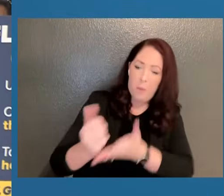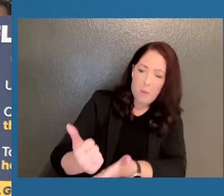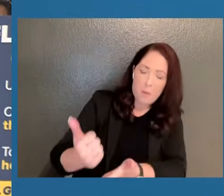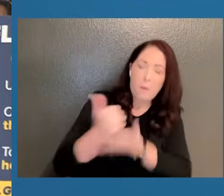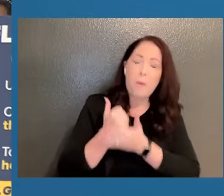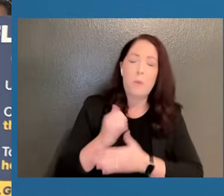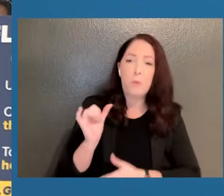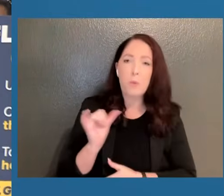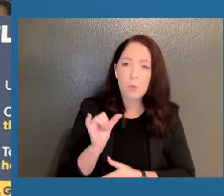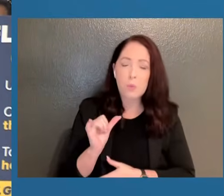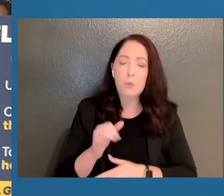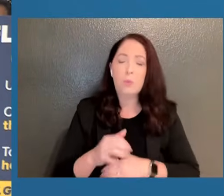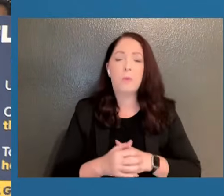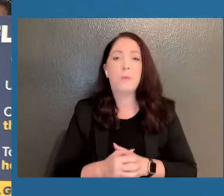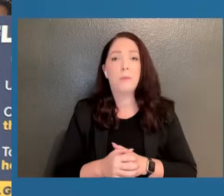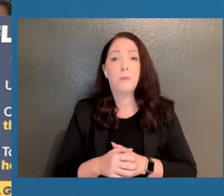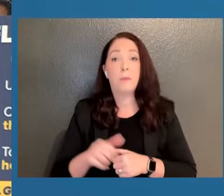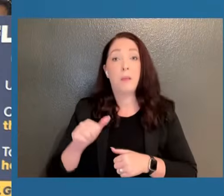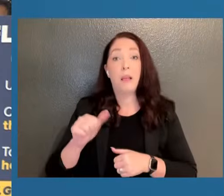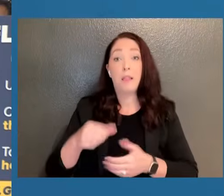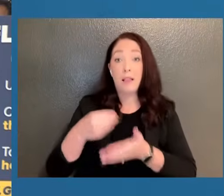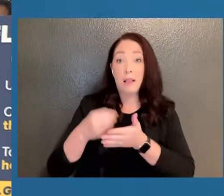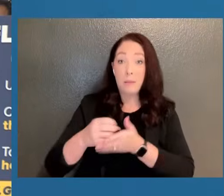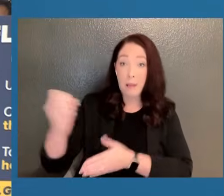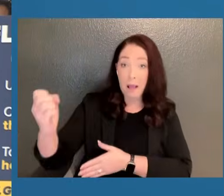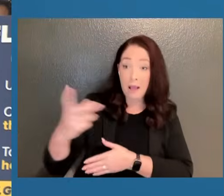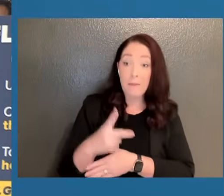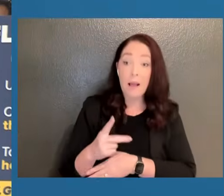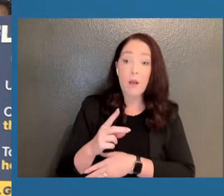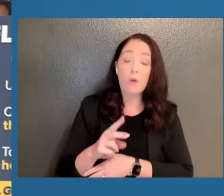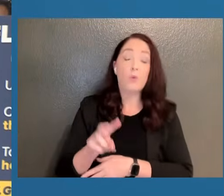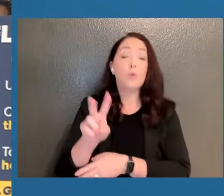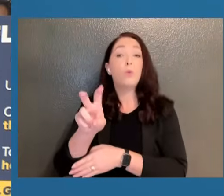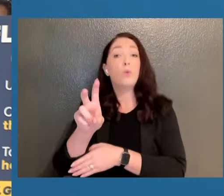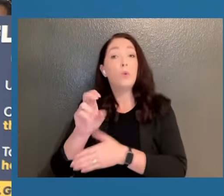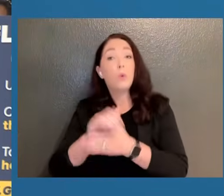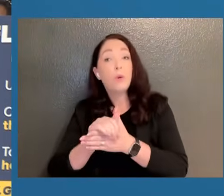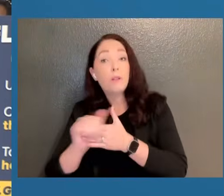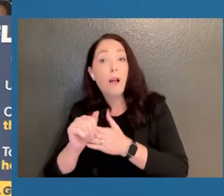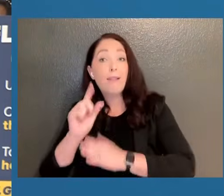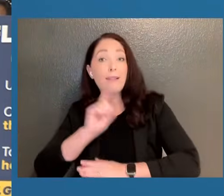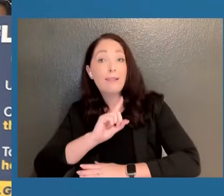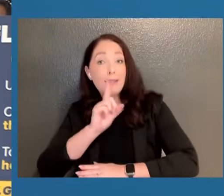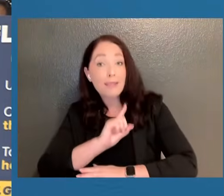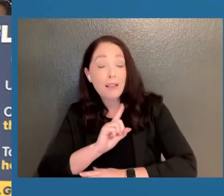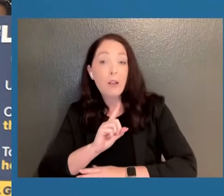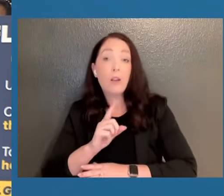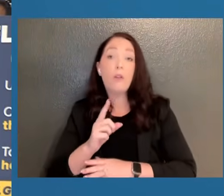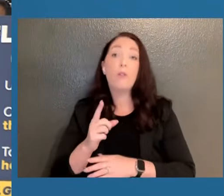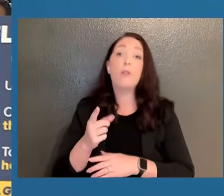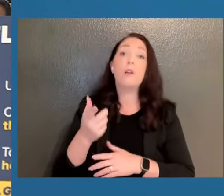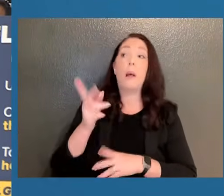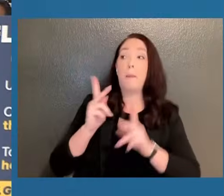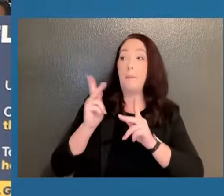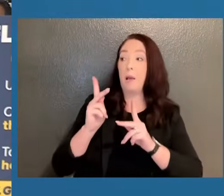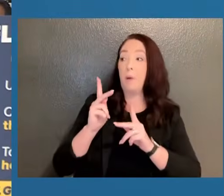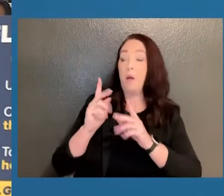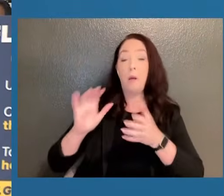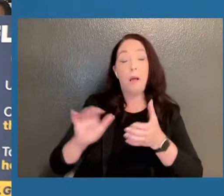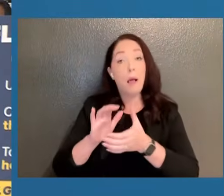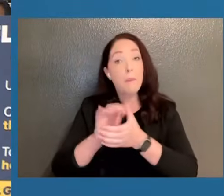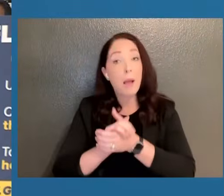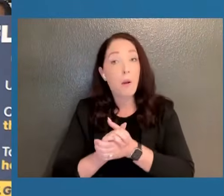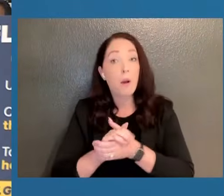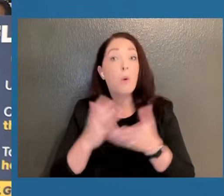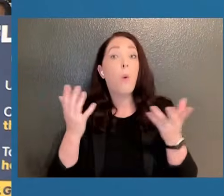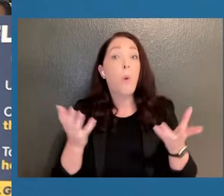myself. This rebate, $200 for single, head of household or married filing separately, and $400